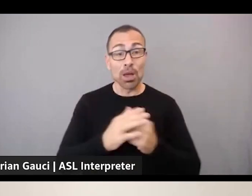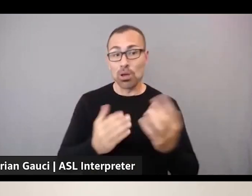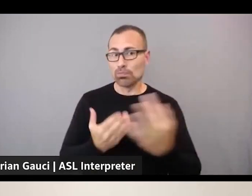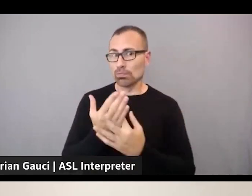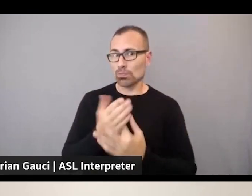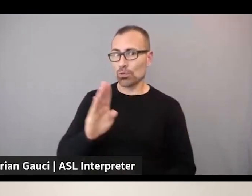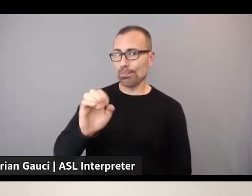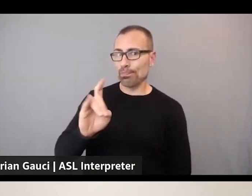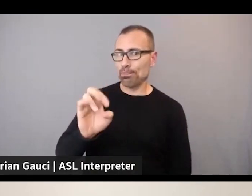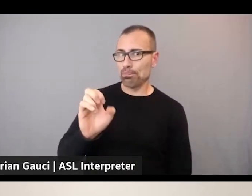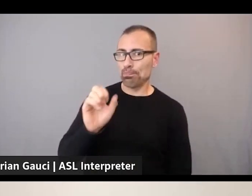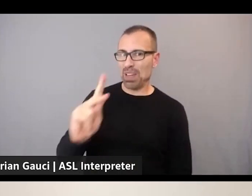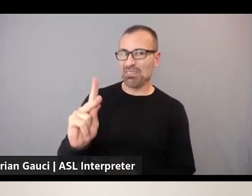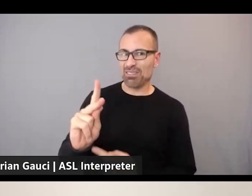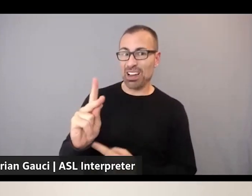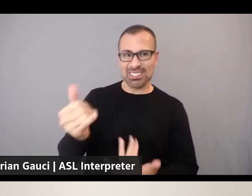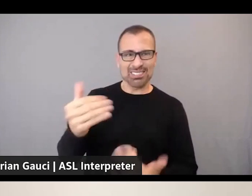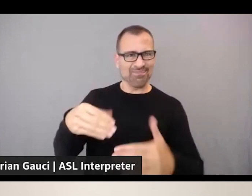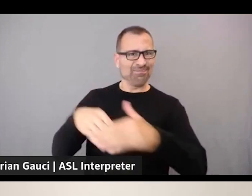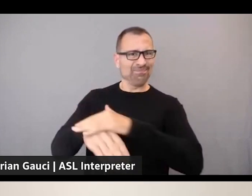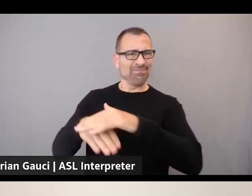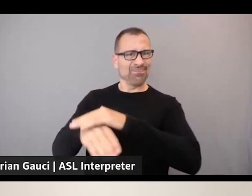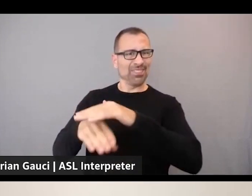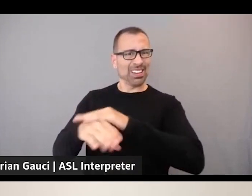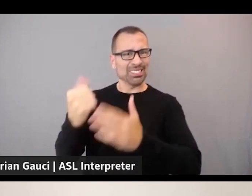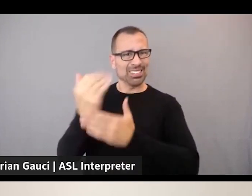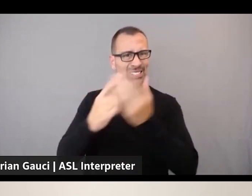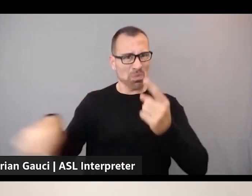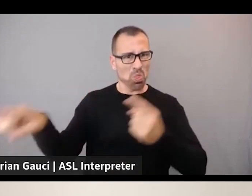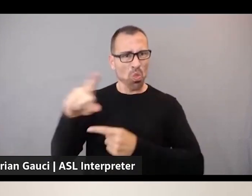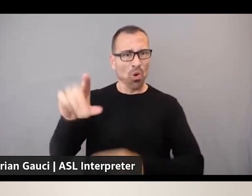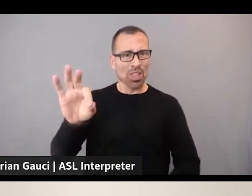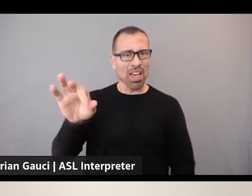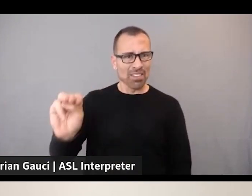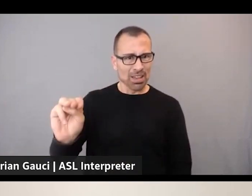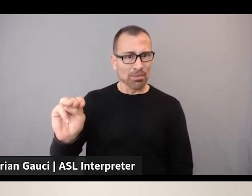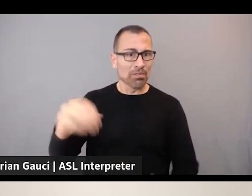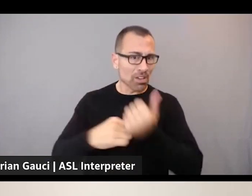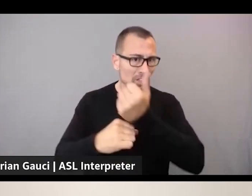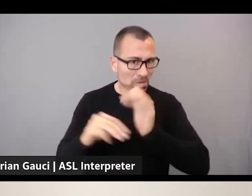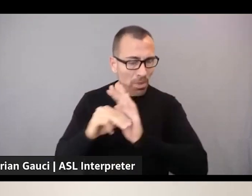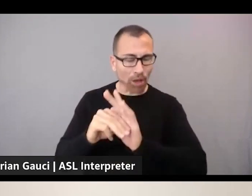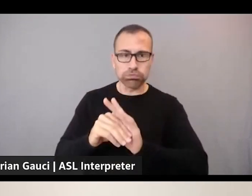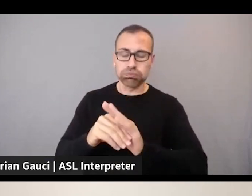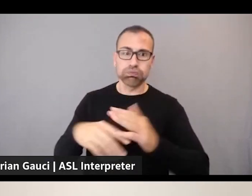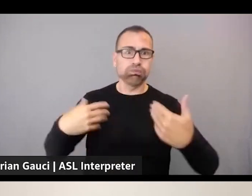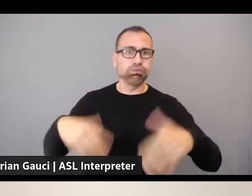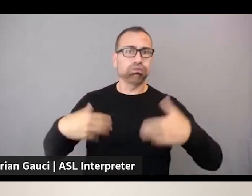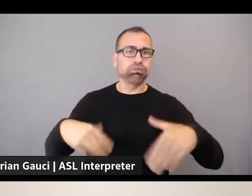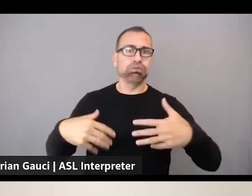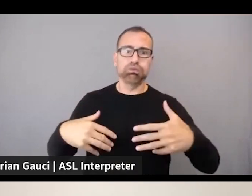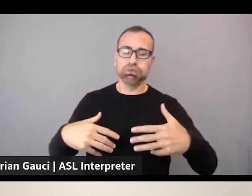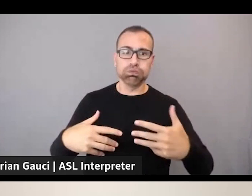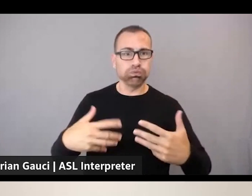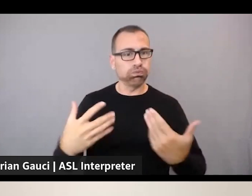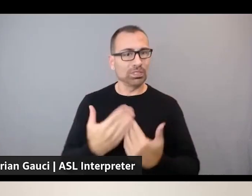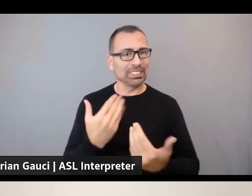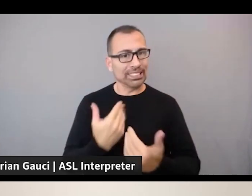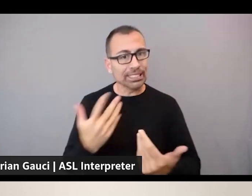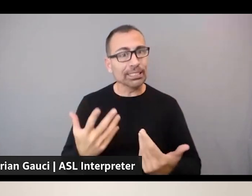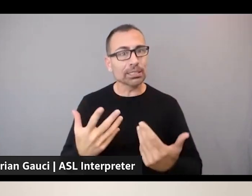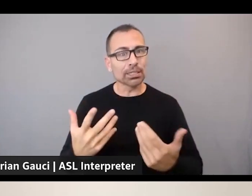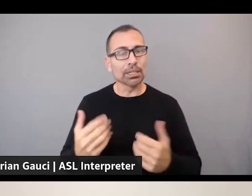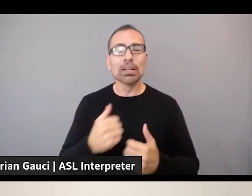it really easy to access some of the best out there today, including our own, but also from great partners like Anthropic.